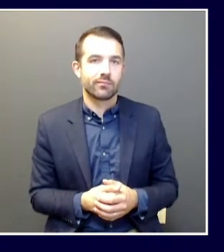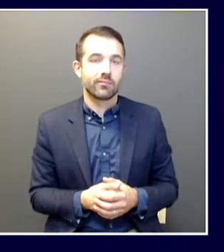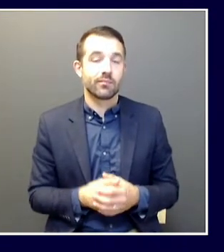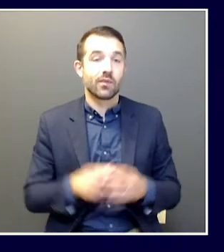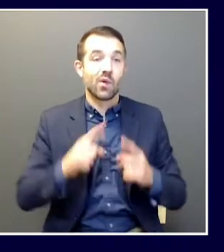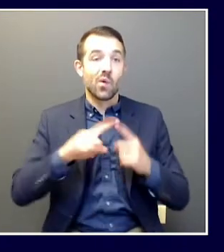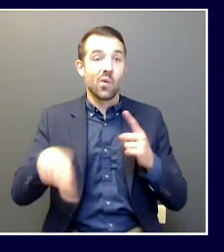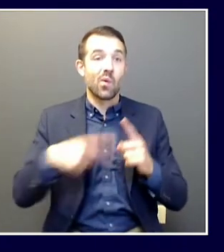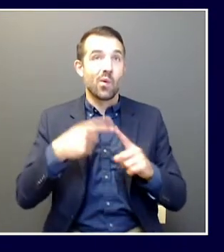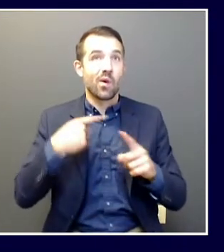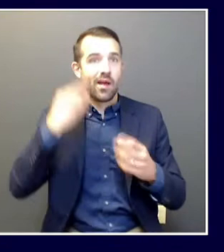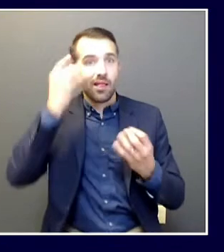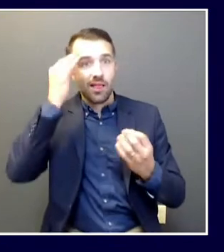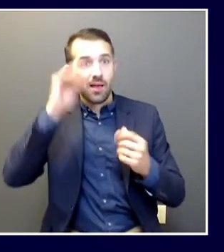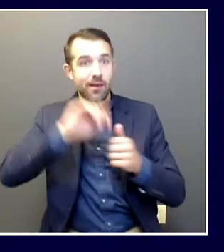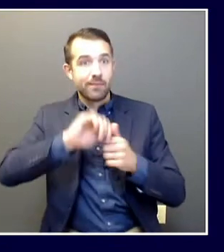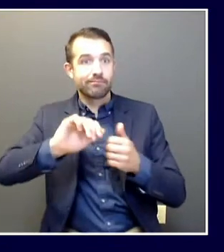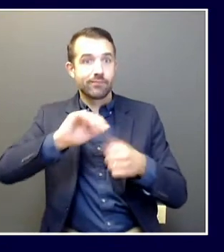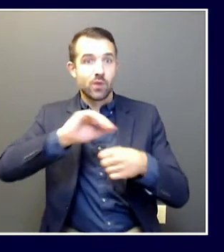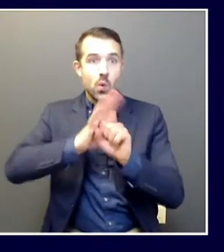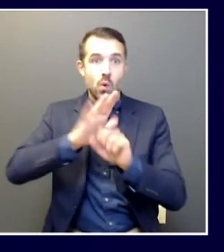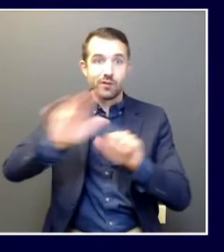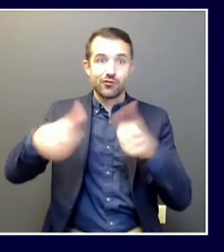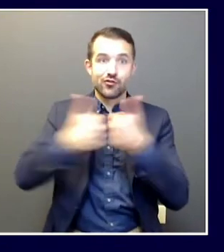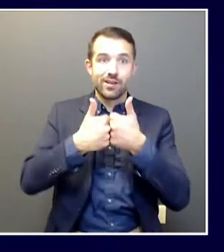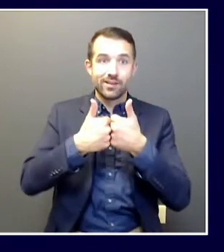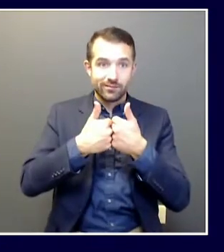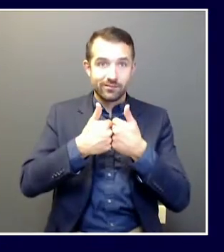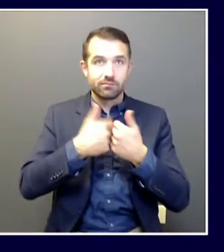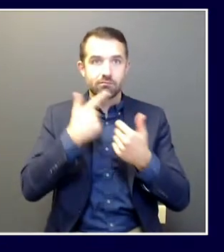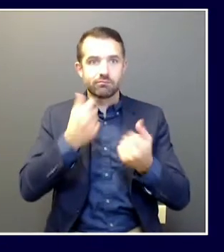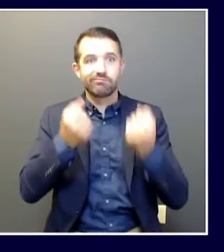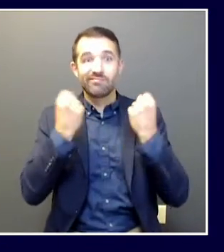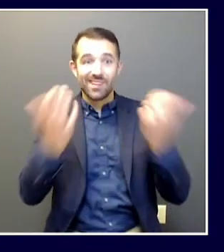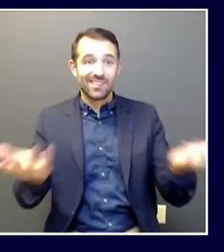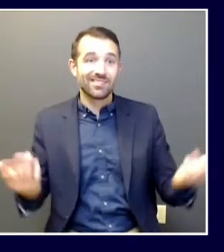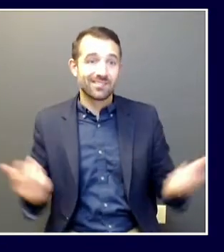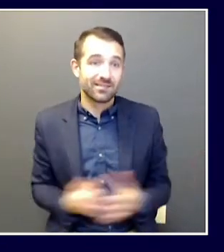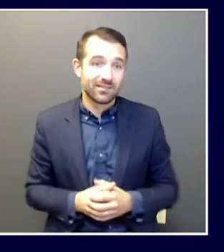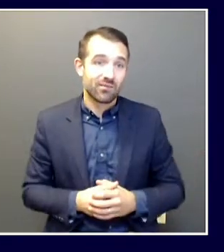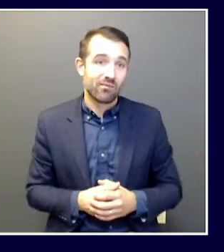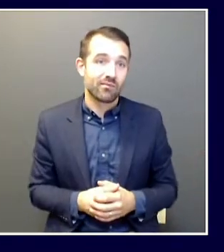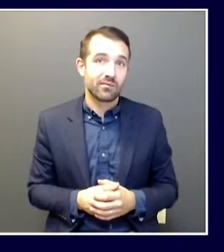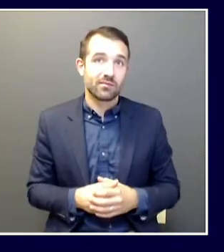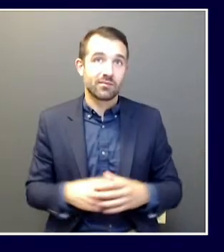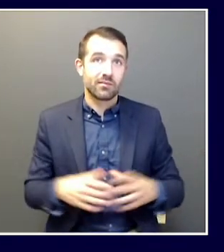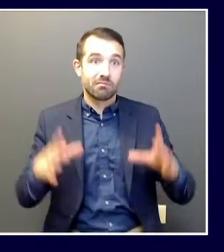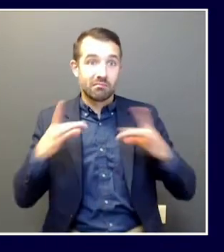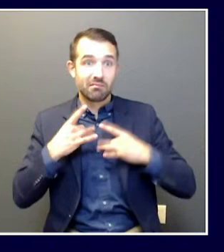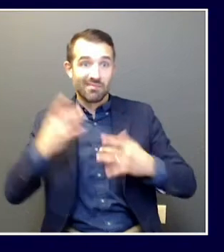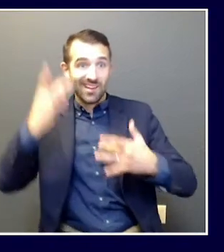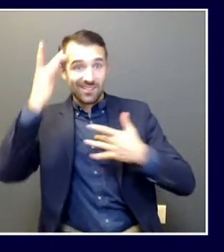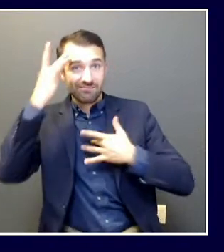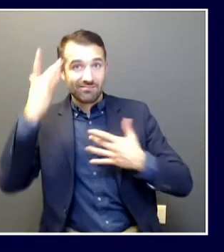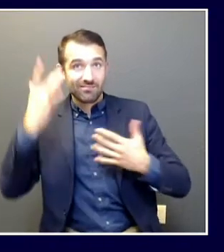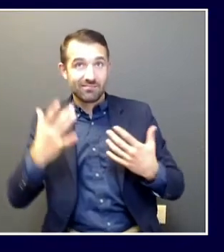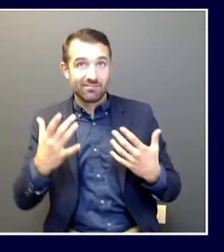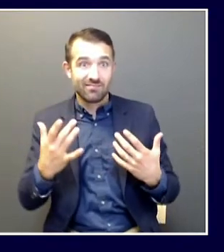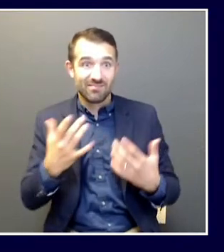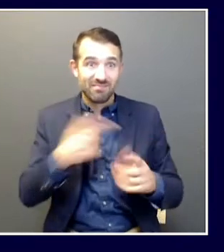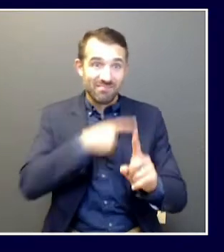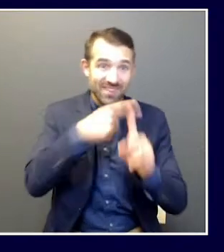both the direct infectious disease consequences, but also that second ring of effect, which is largely mental